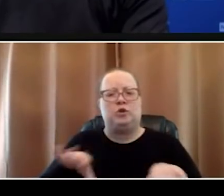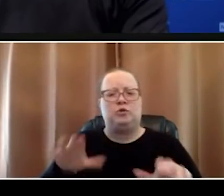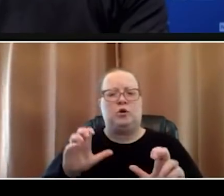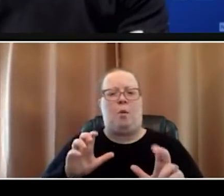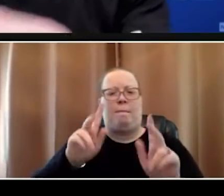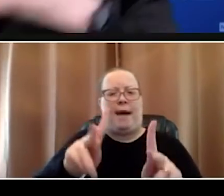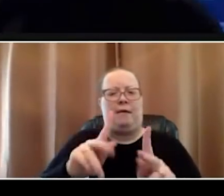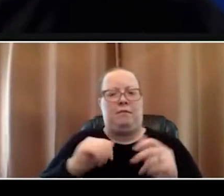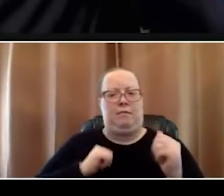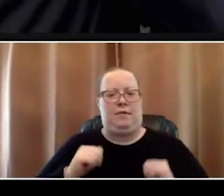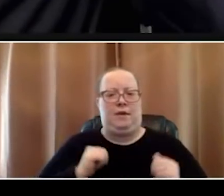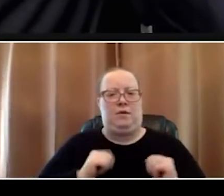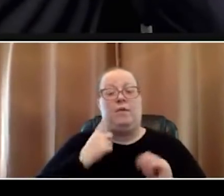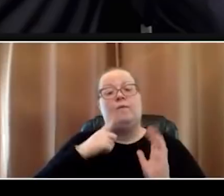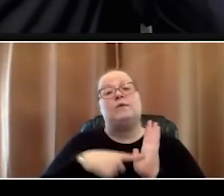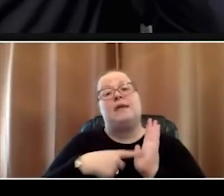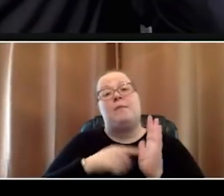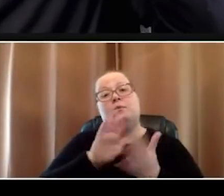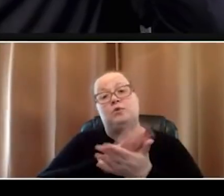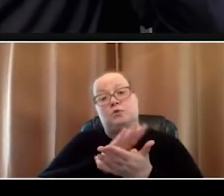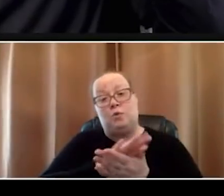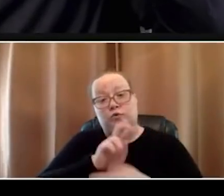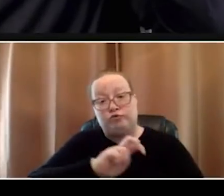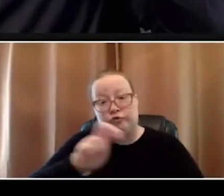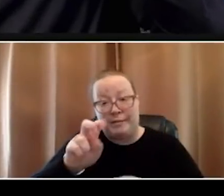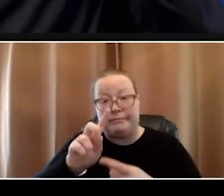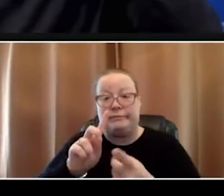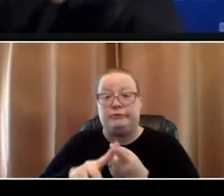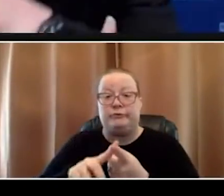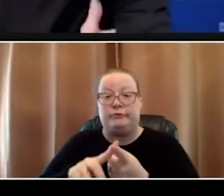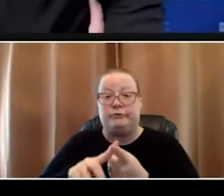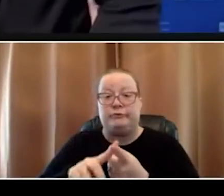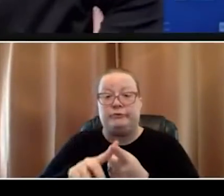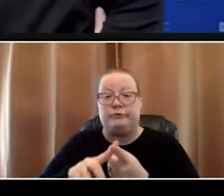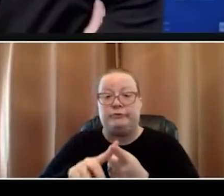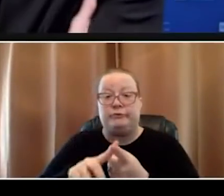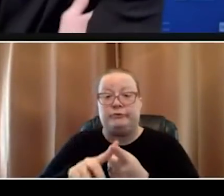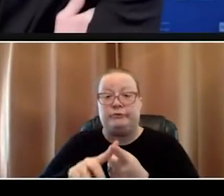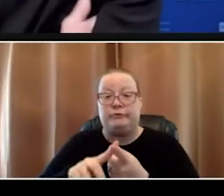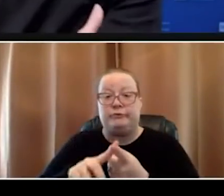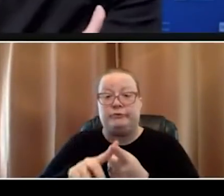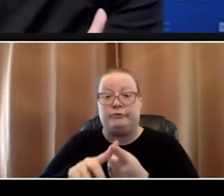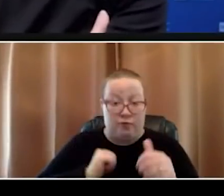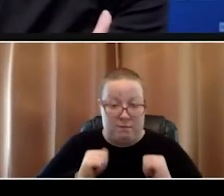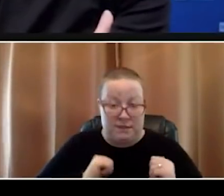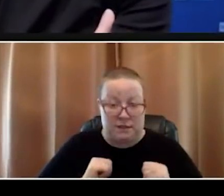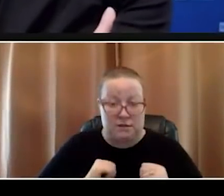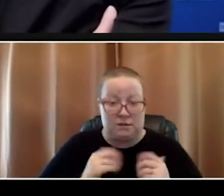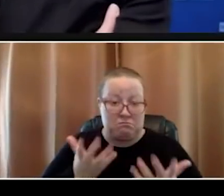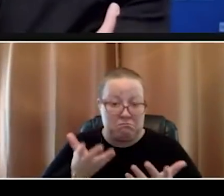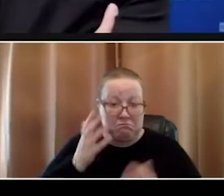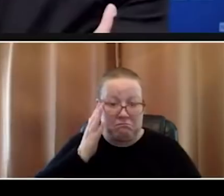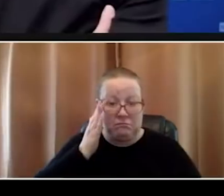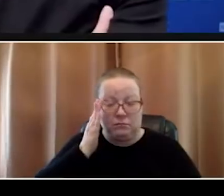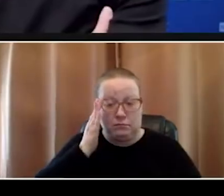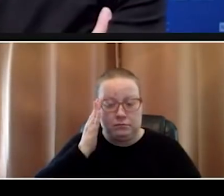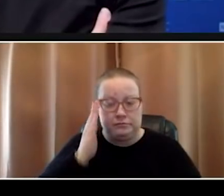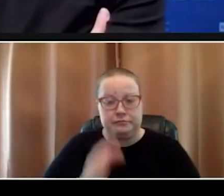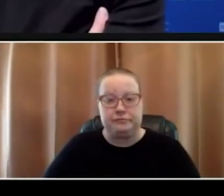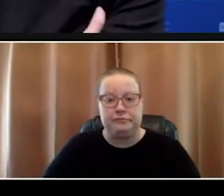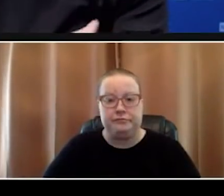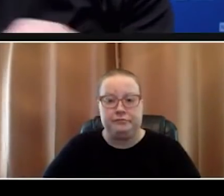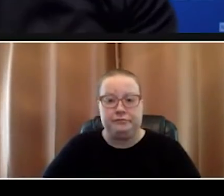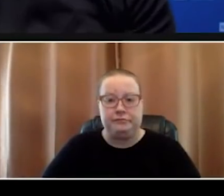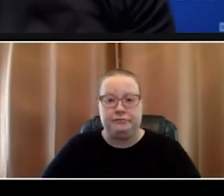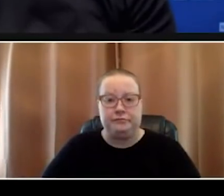example, school trips to participate in performances? Again, it gets back to what I